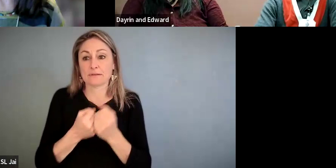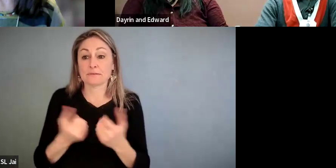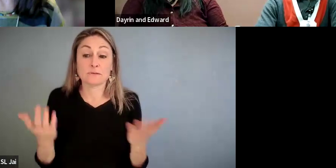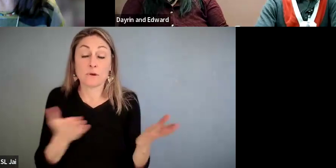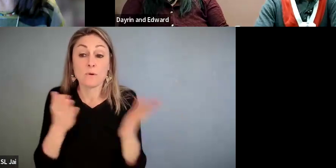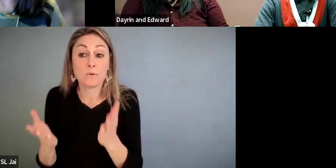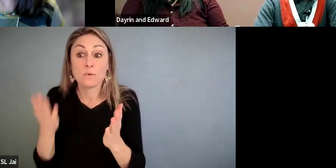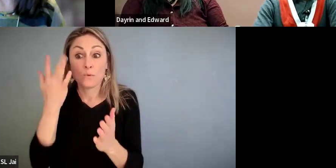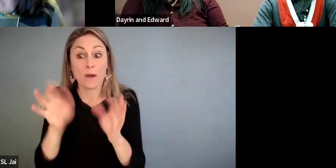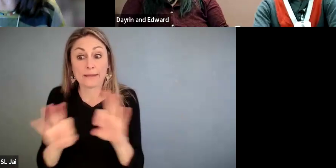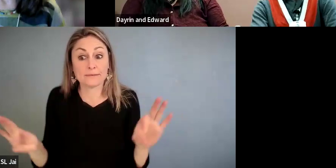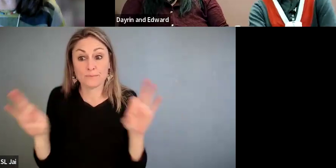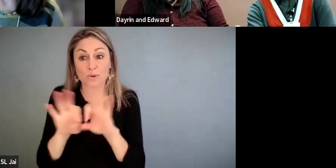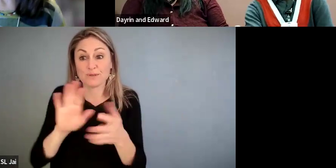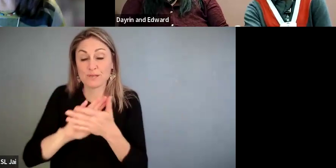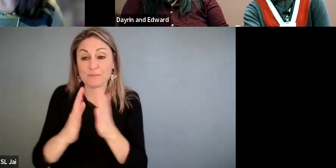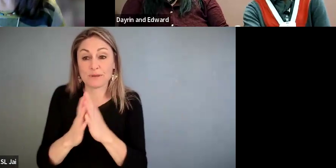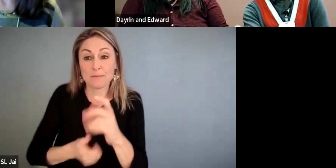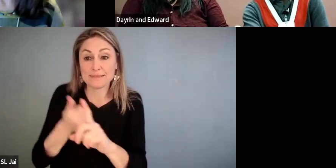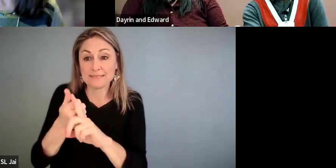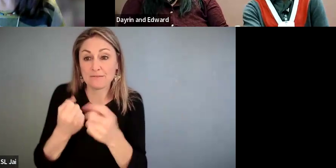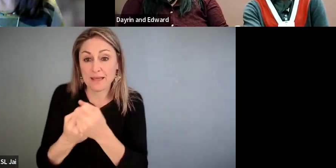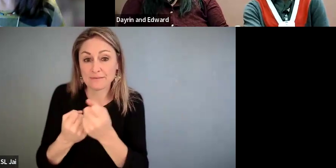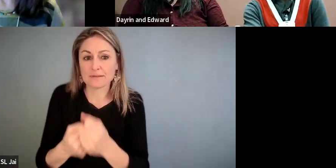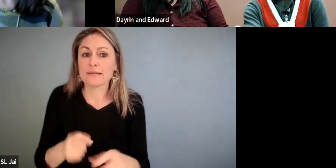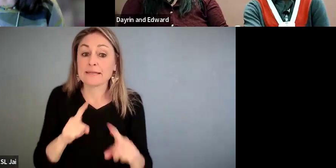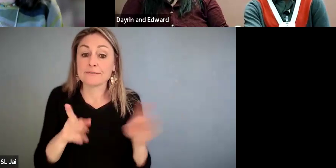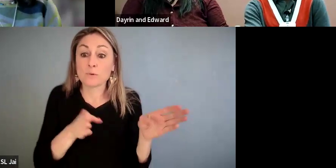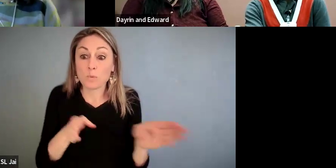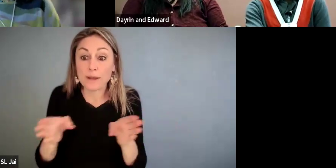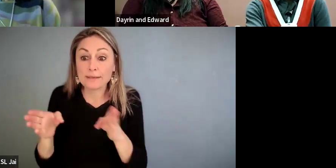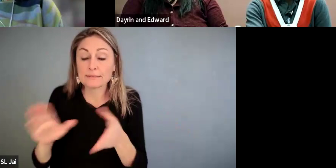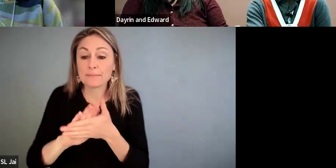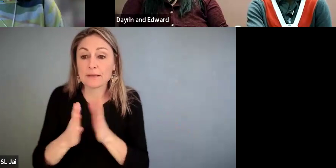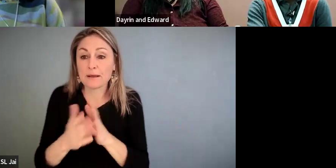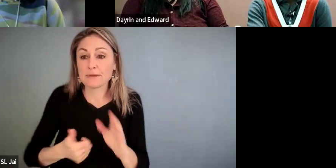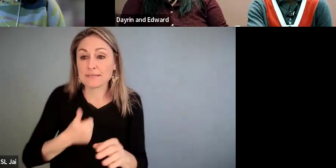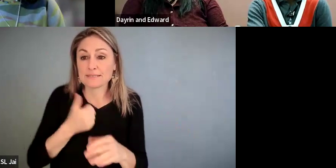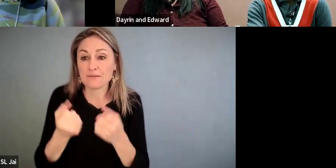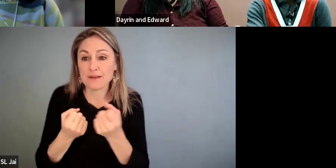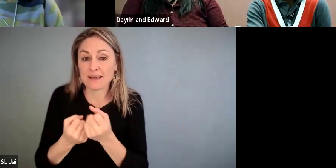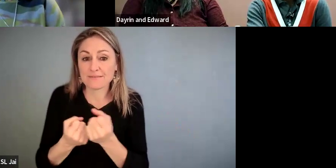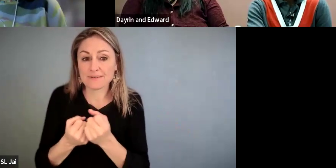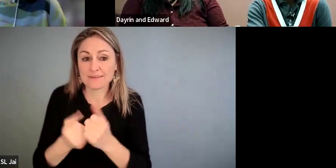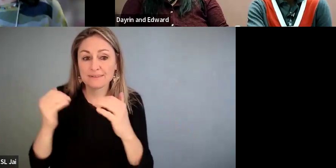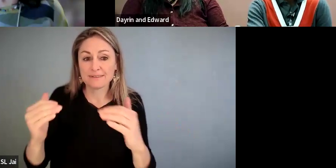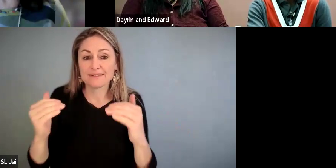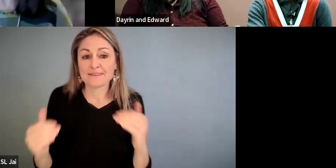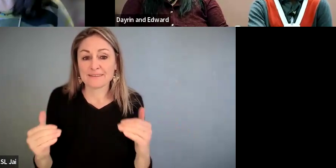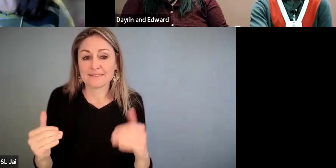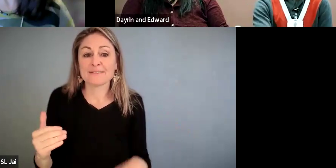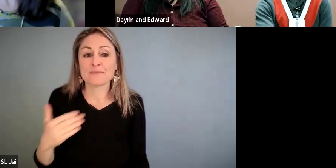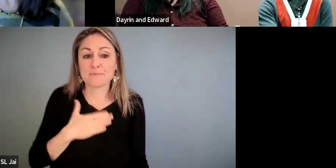that's important to be a self-advocate. Ways to be a self-advocate. This is be self-advocate.